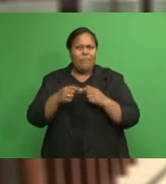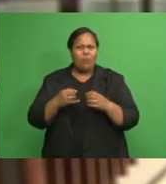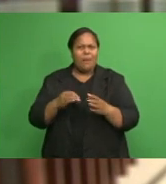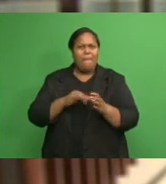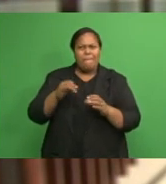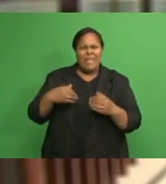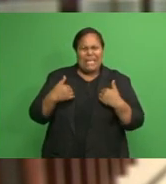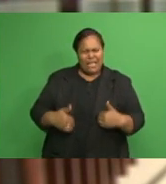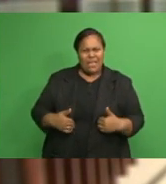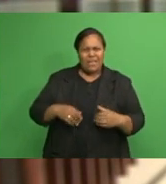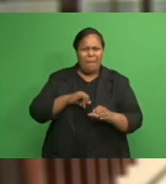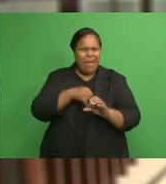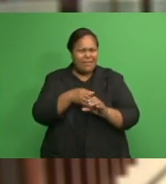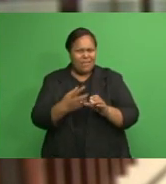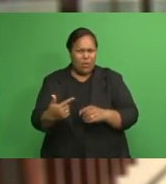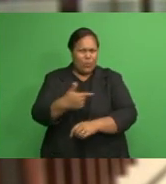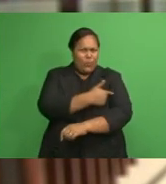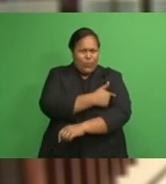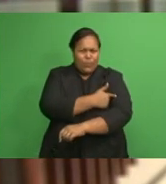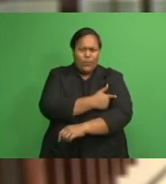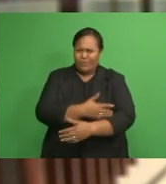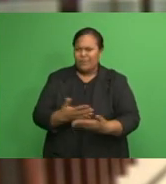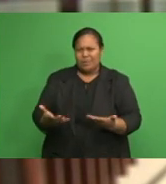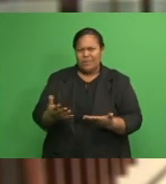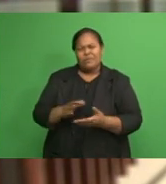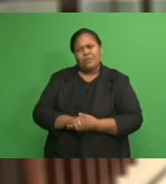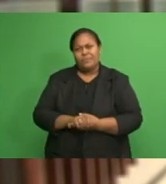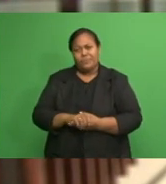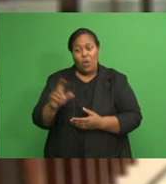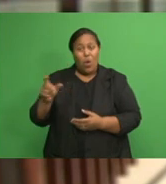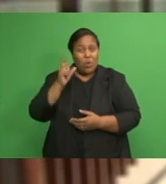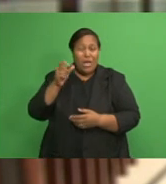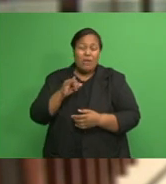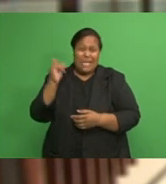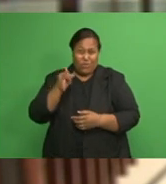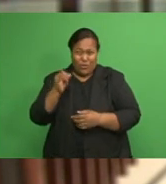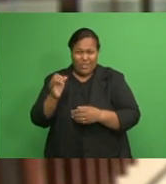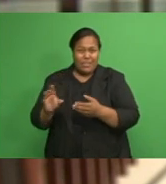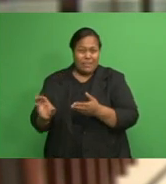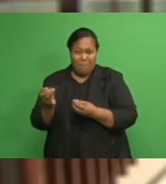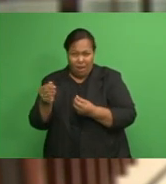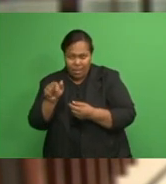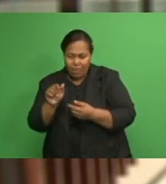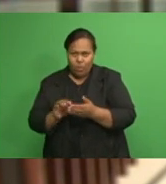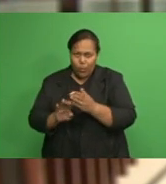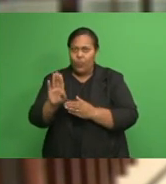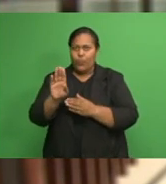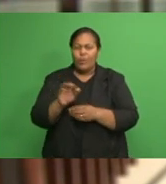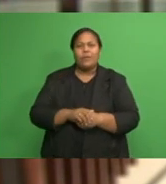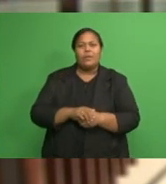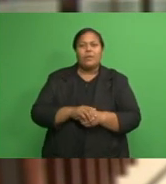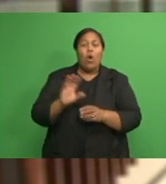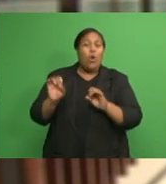market optimism and lifted riskier currencies. The New Zealand dollar rose 0.2% and the Australian dollar was